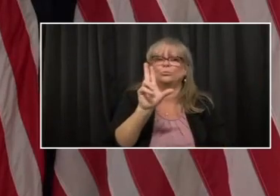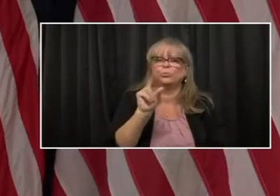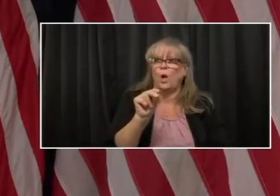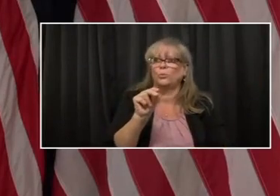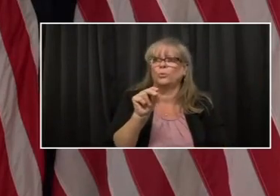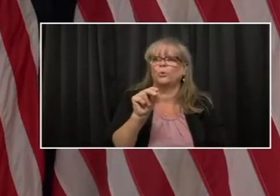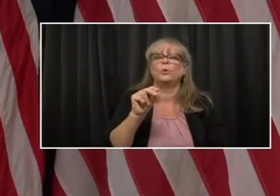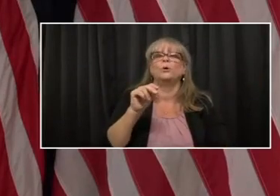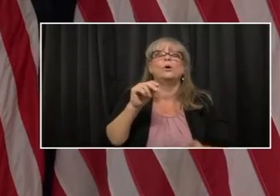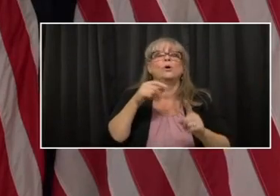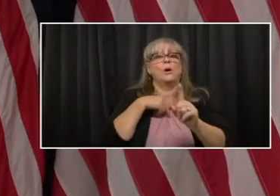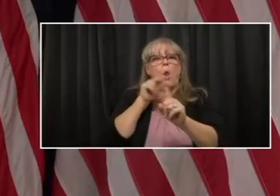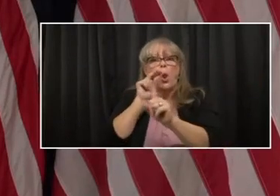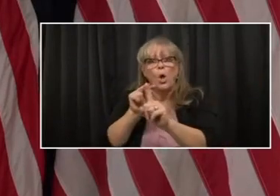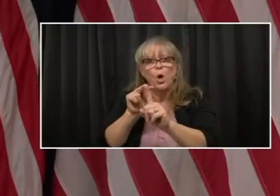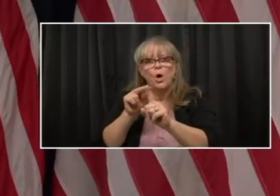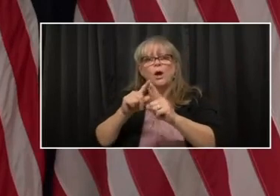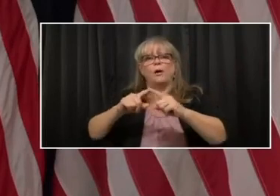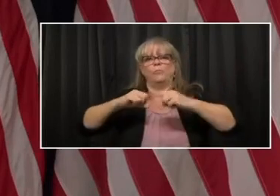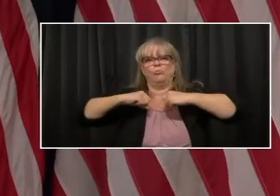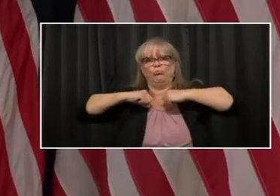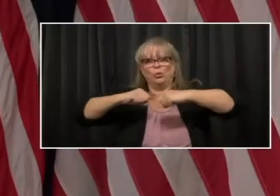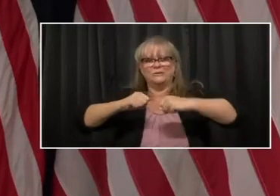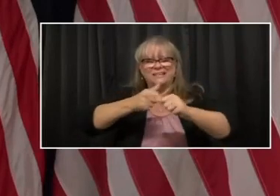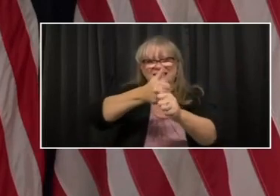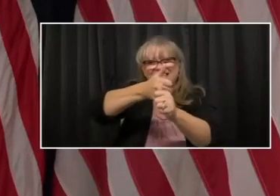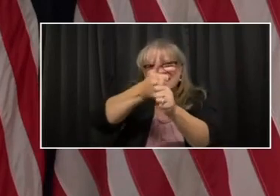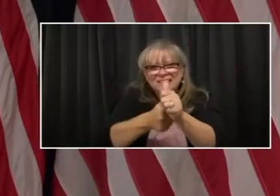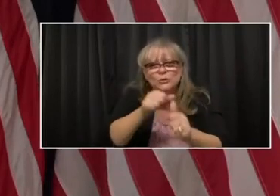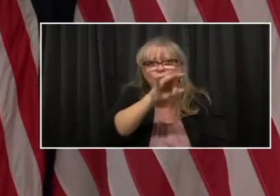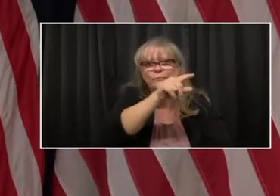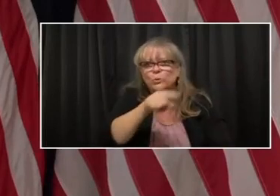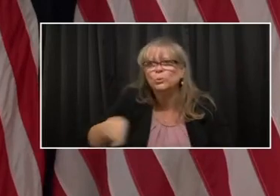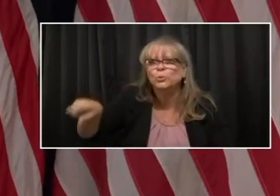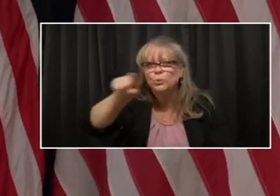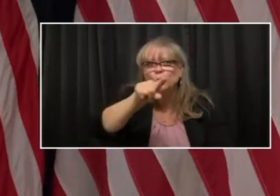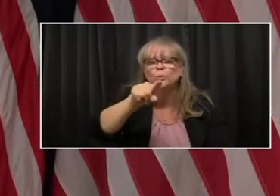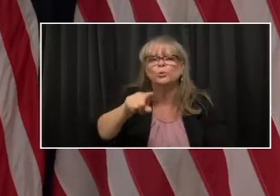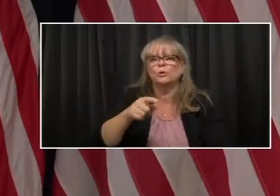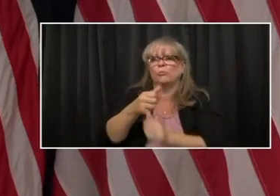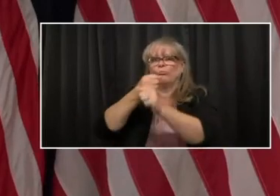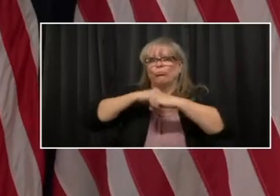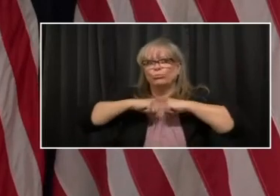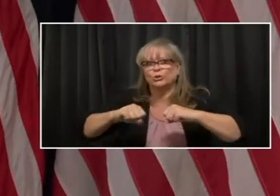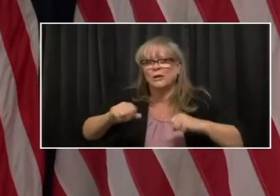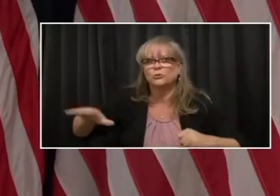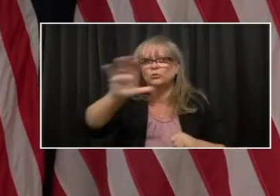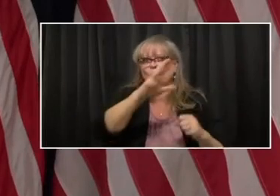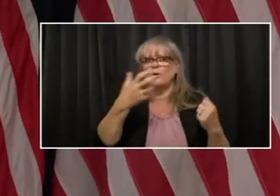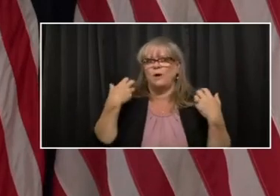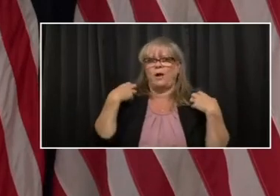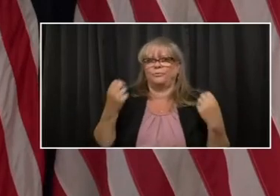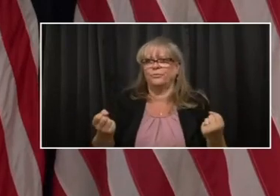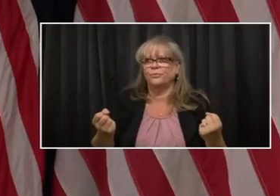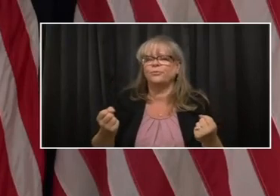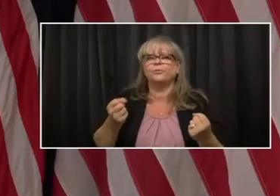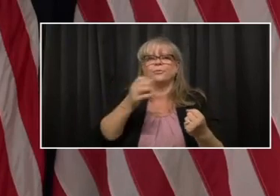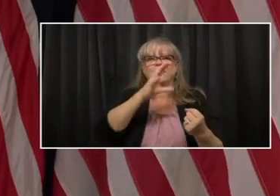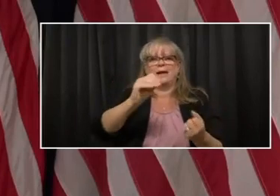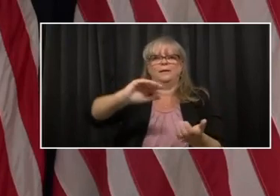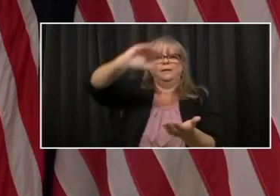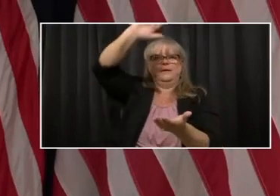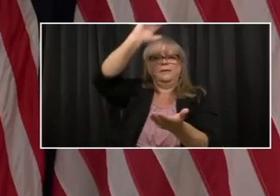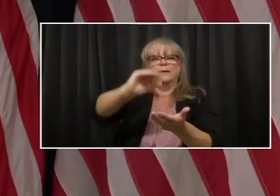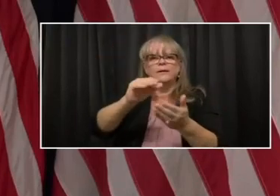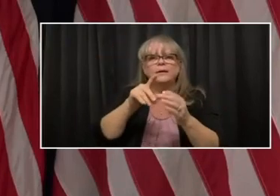means they show the public health capacity, low incidence of the virus, and then they sort of automatically get every exception that they would want to